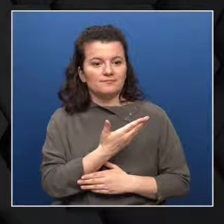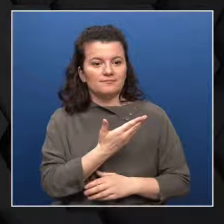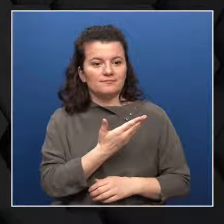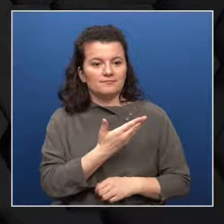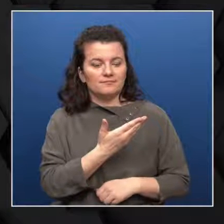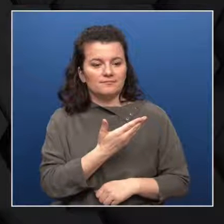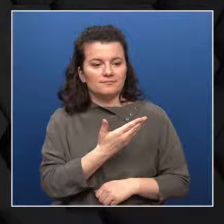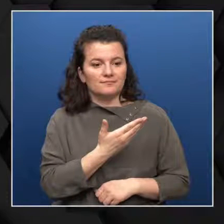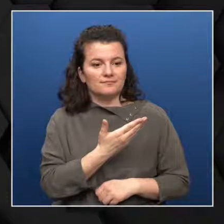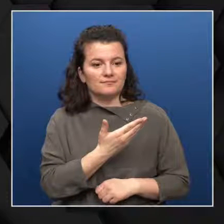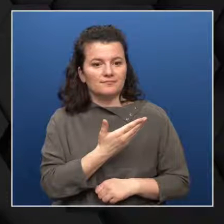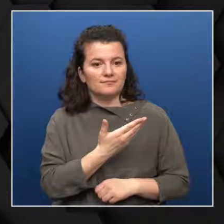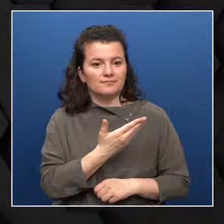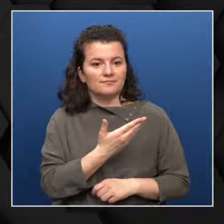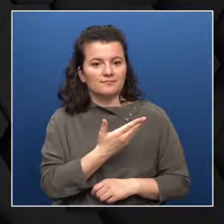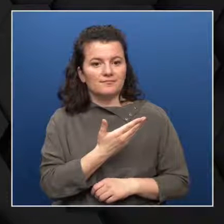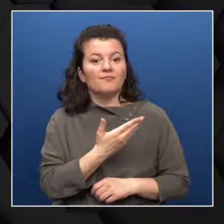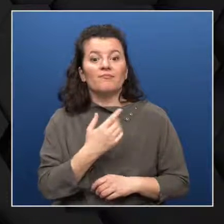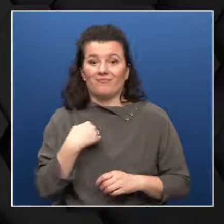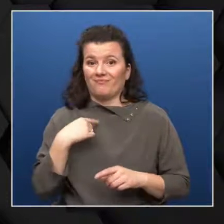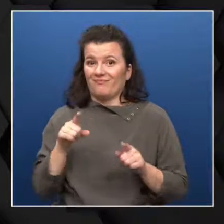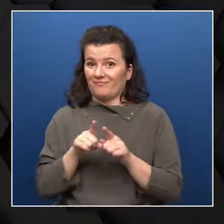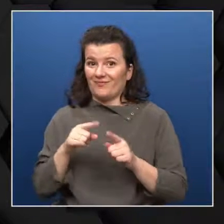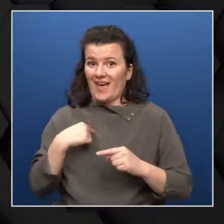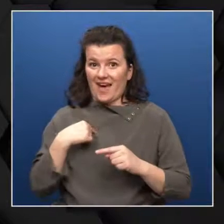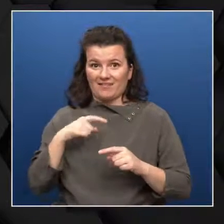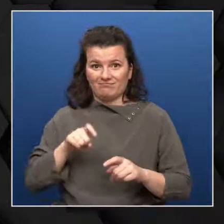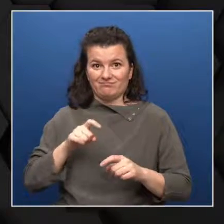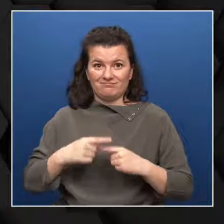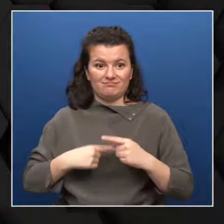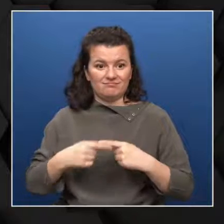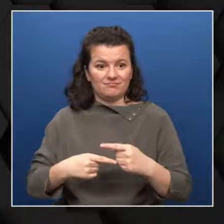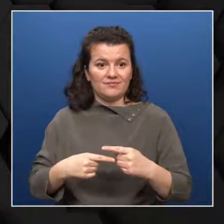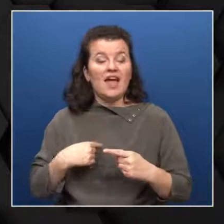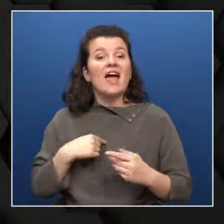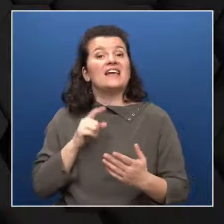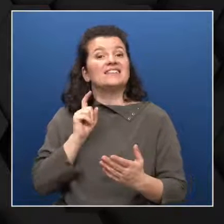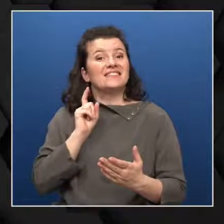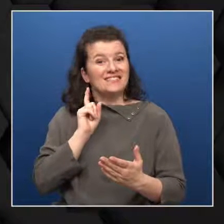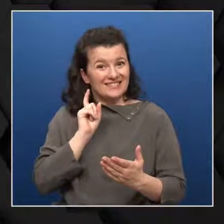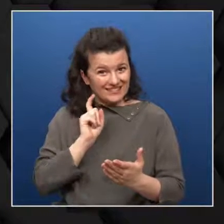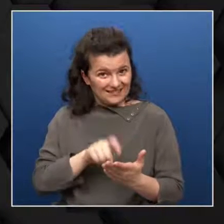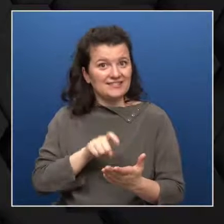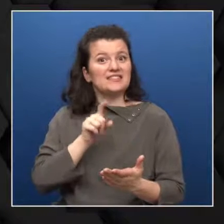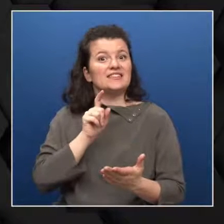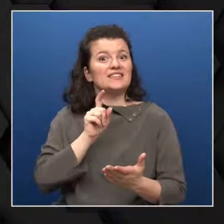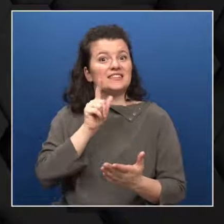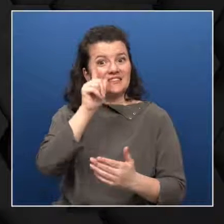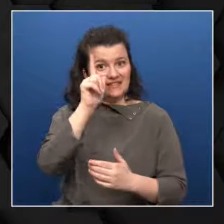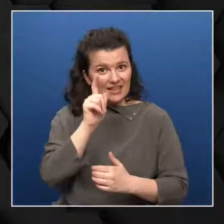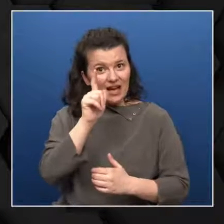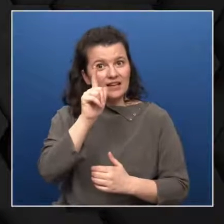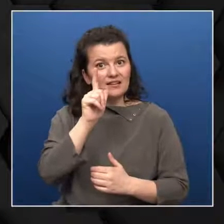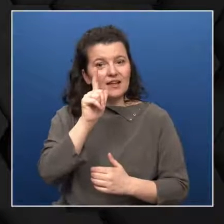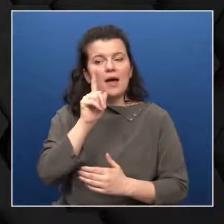it is already running, and when it is started, you have to pay for it. Oh. You want to stop